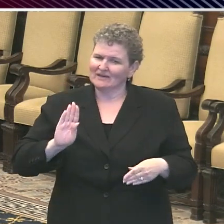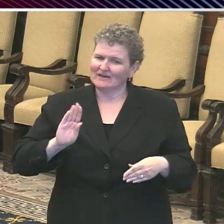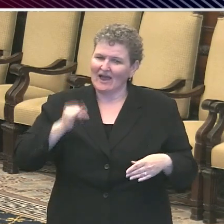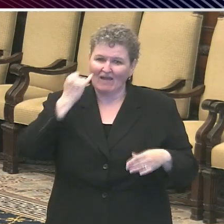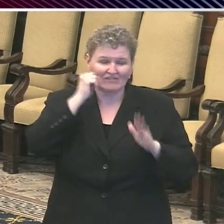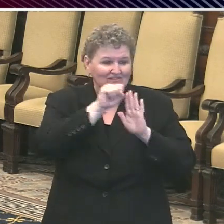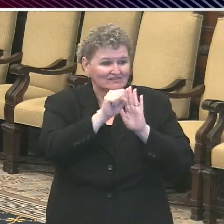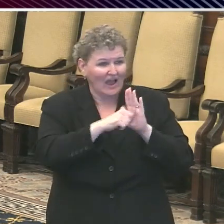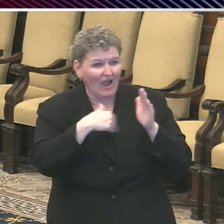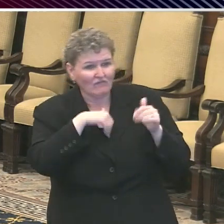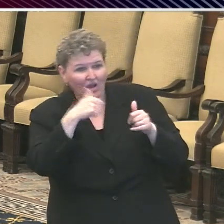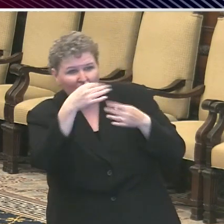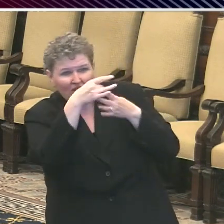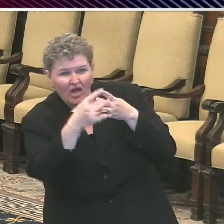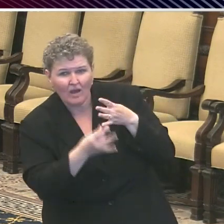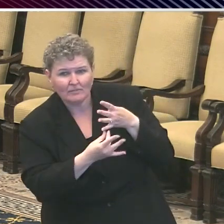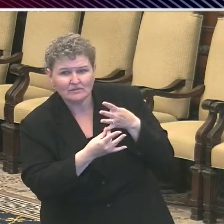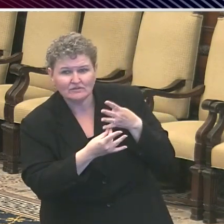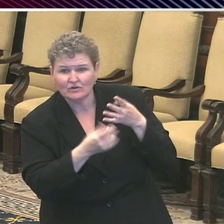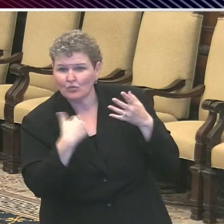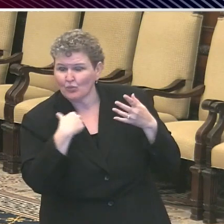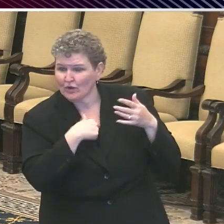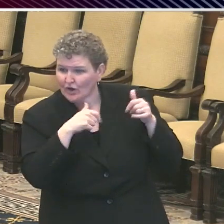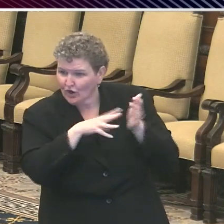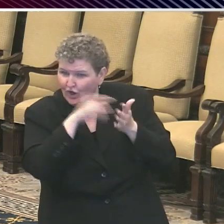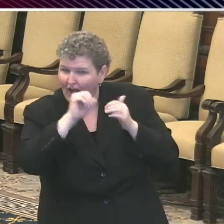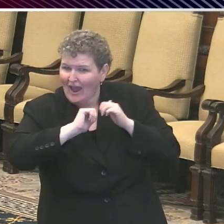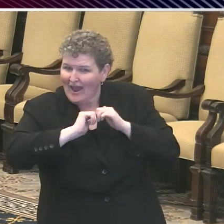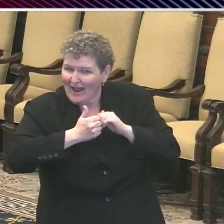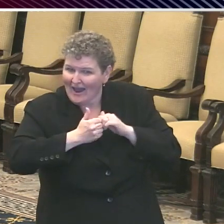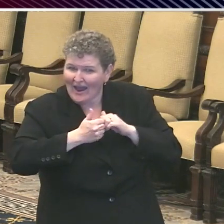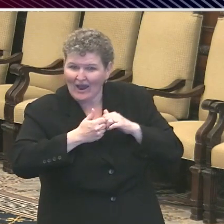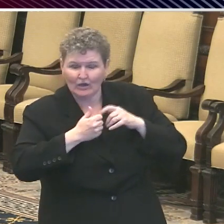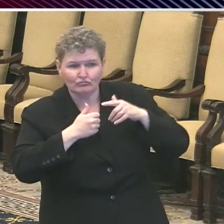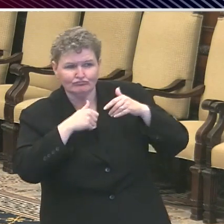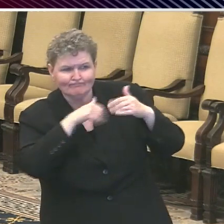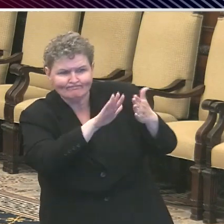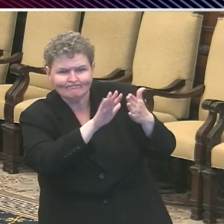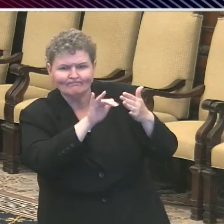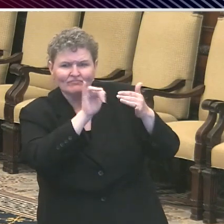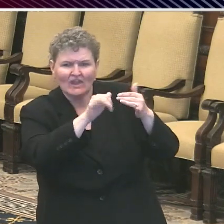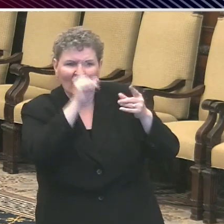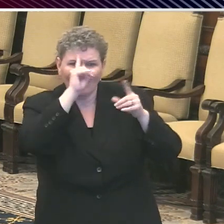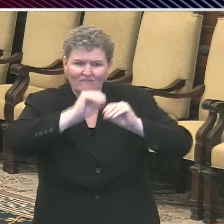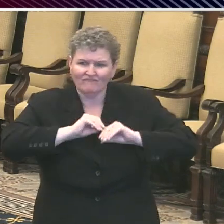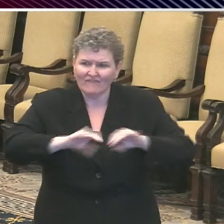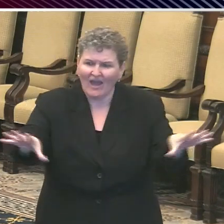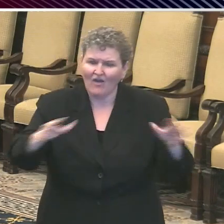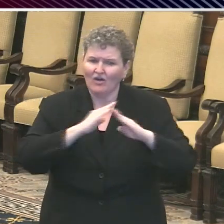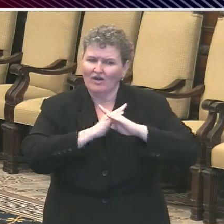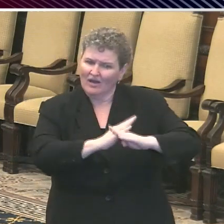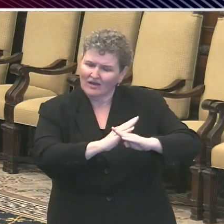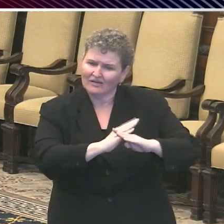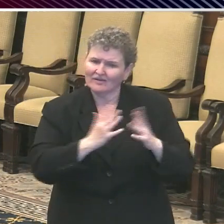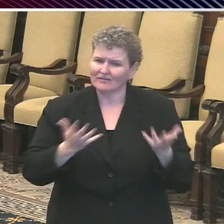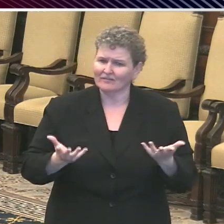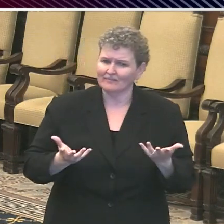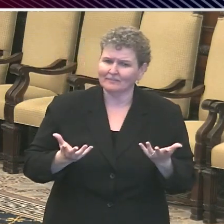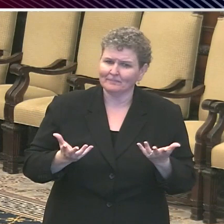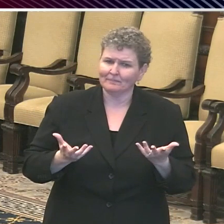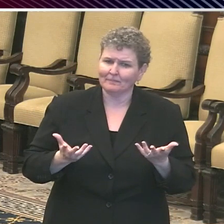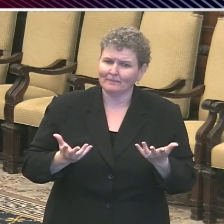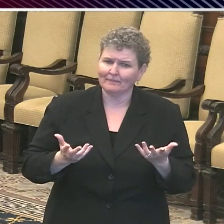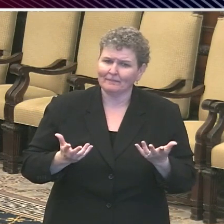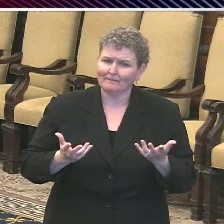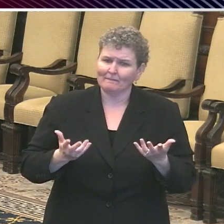all learning how to deal with this new virus. And as you open up restrictions, it may be that you go too far too fast at any point and need to back off.